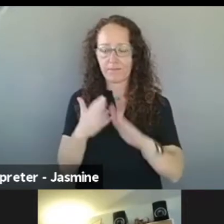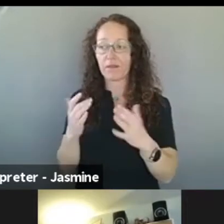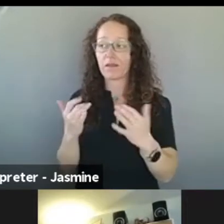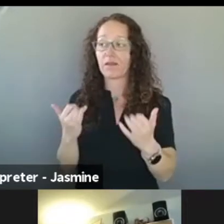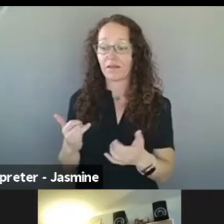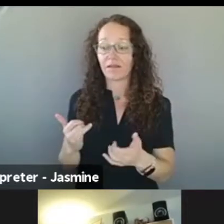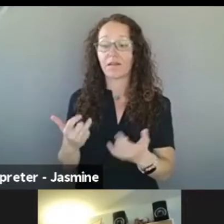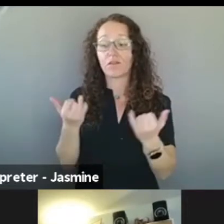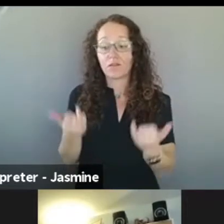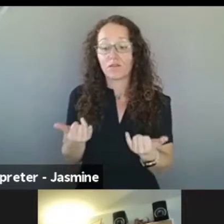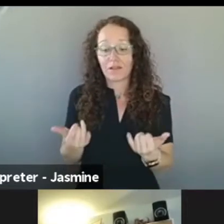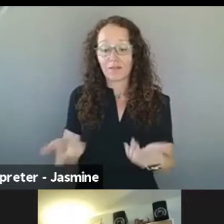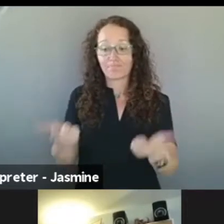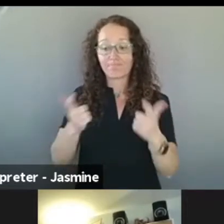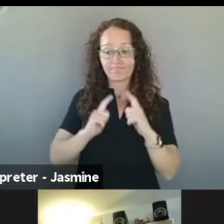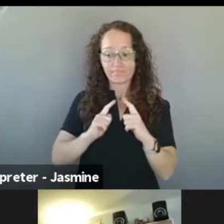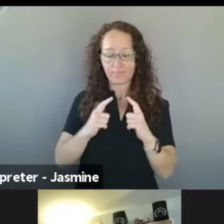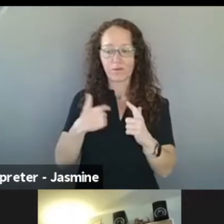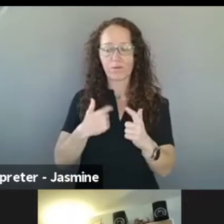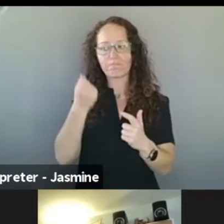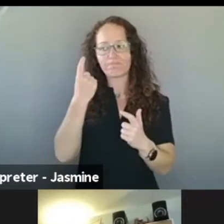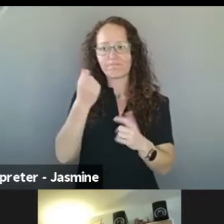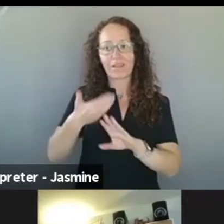pasts, presents, and futures are intertwined.